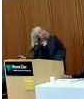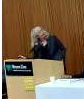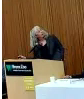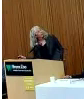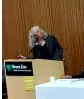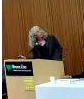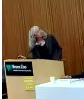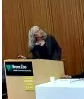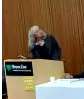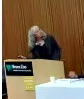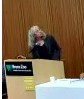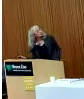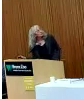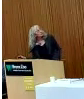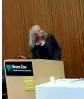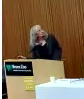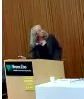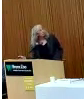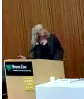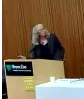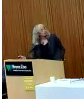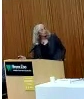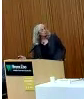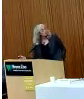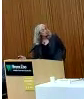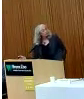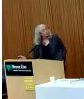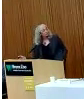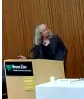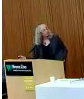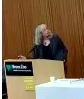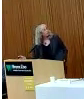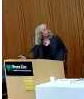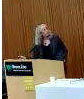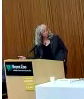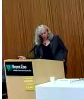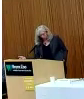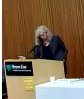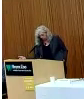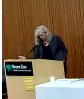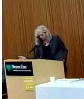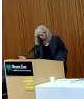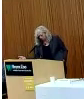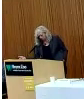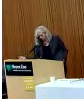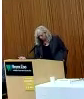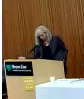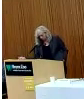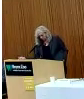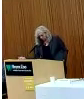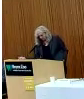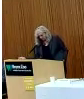institutions and then you also see that there are more applicants of color being denied credit for home P home purchase